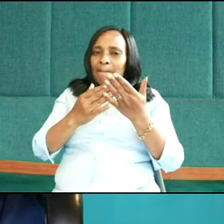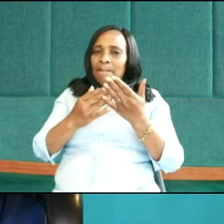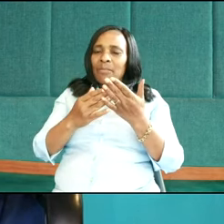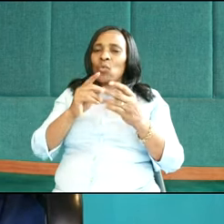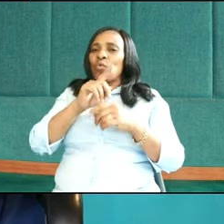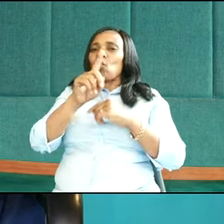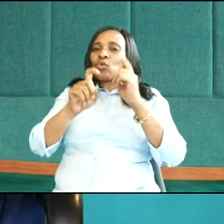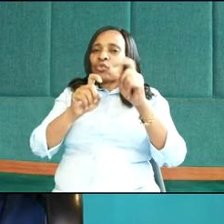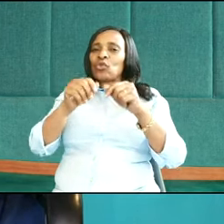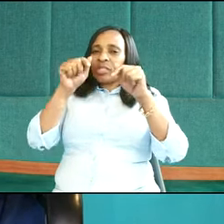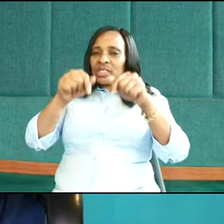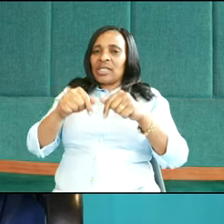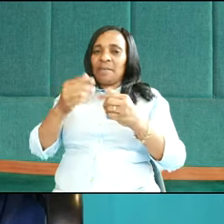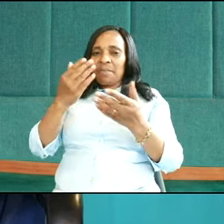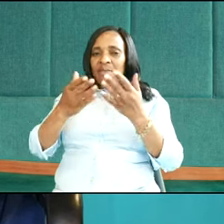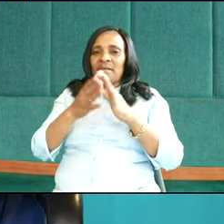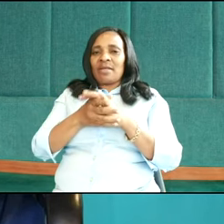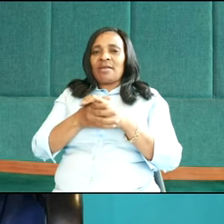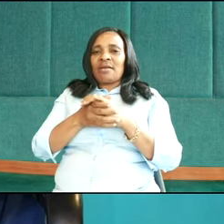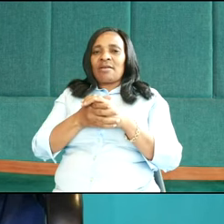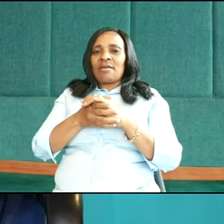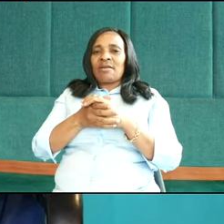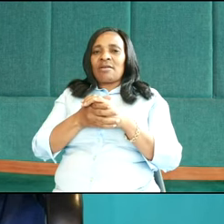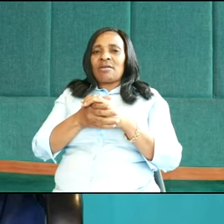there's some questions here perhaps.